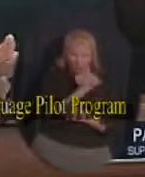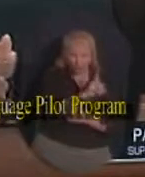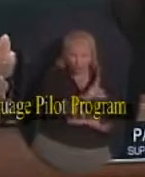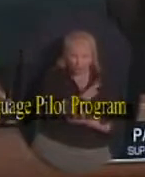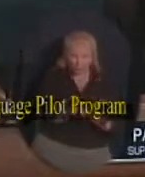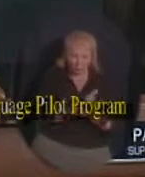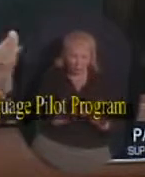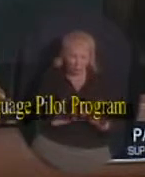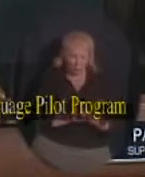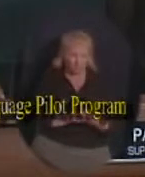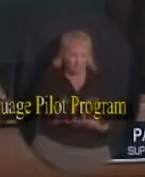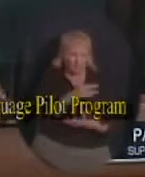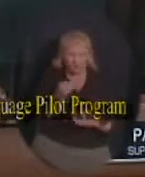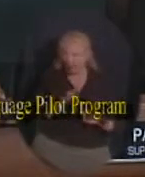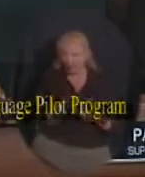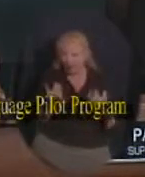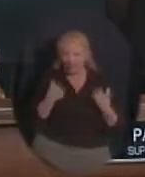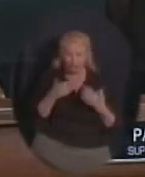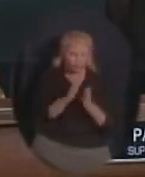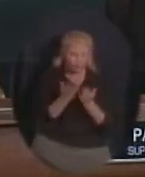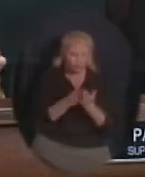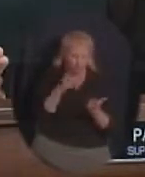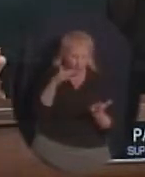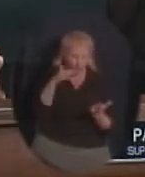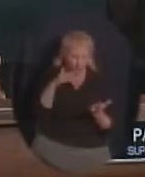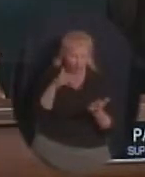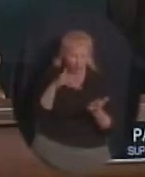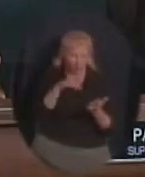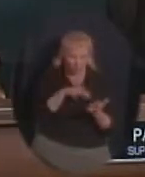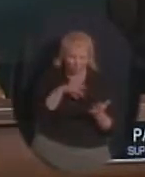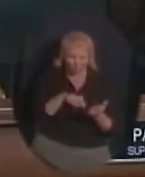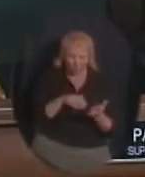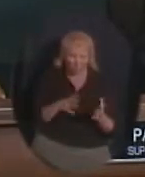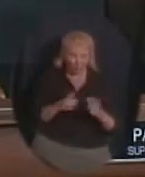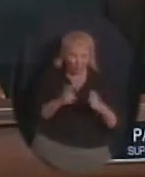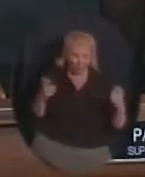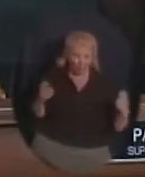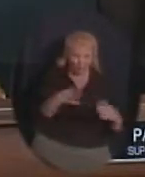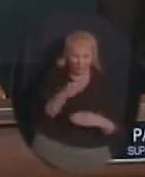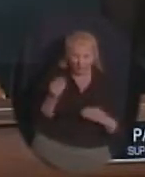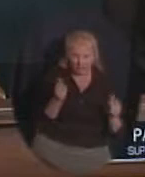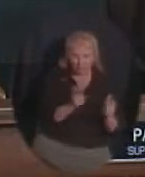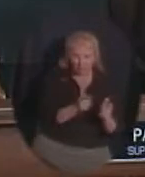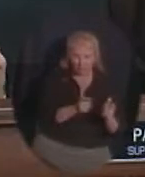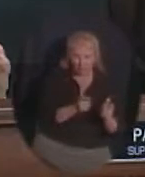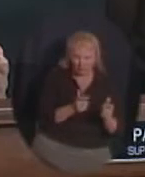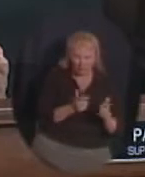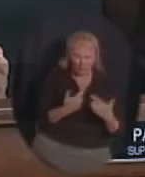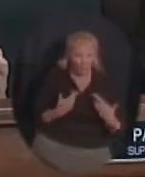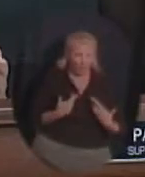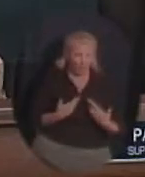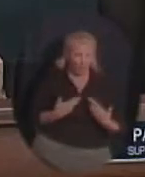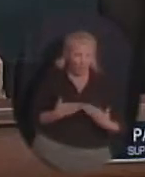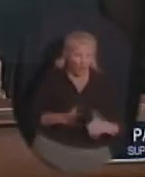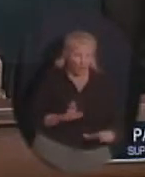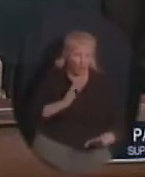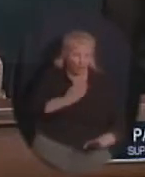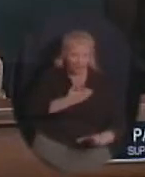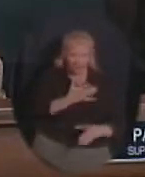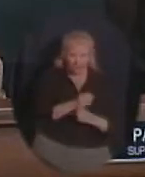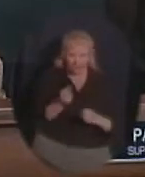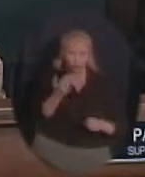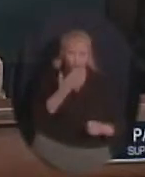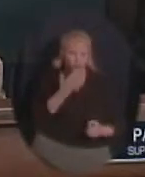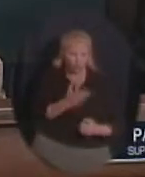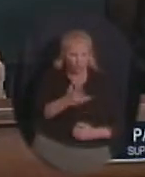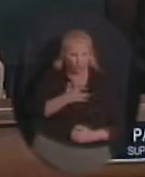large and small, and you had a chart of criteria there that would allow us to get a good sense for the board on